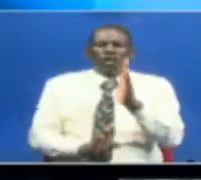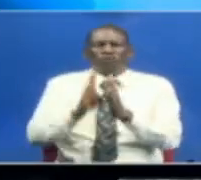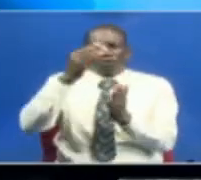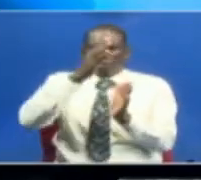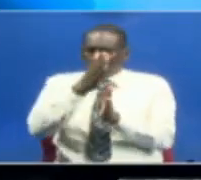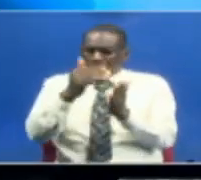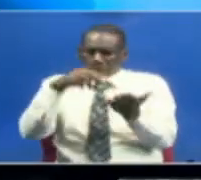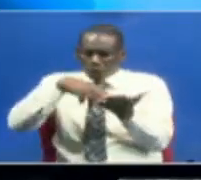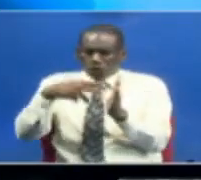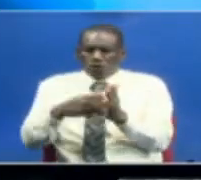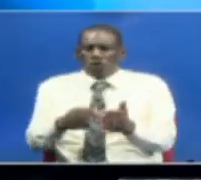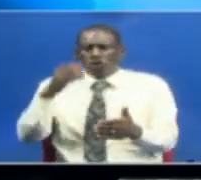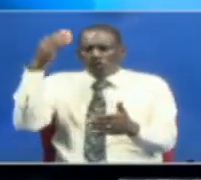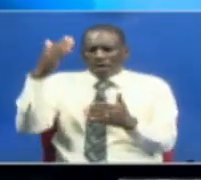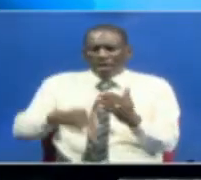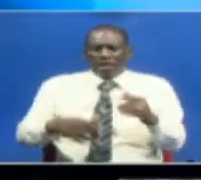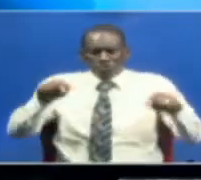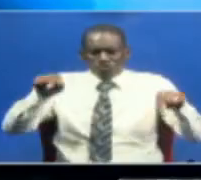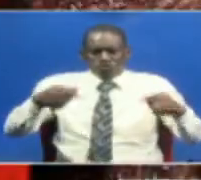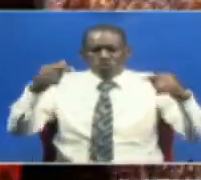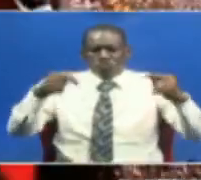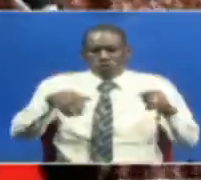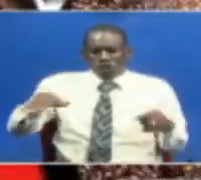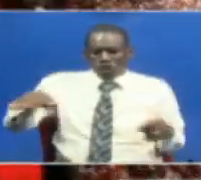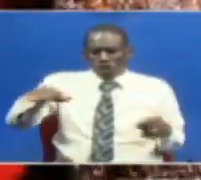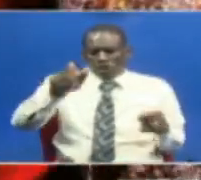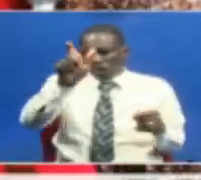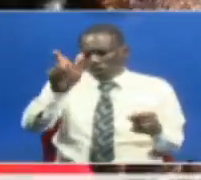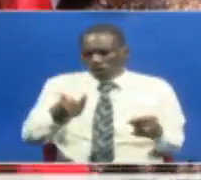rustling that has plagued the region.